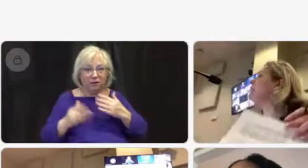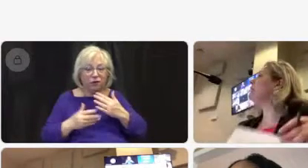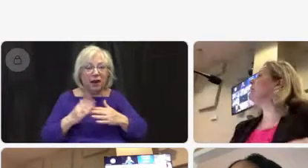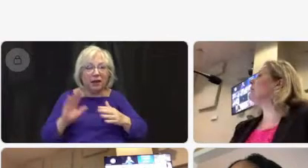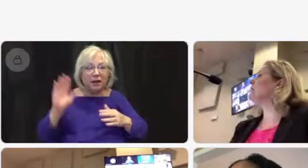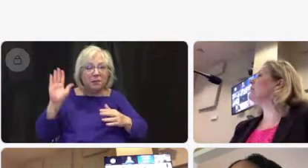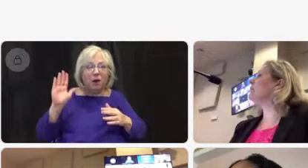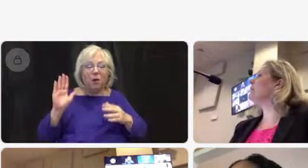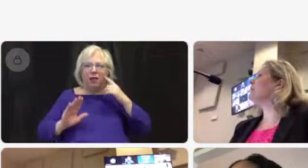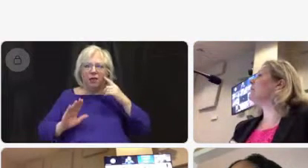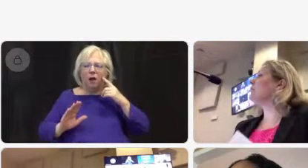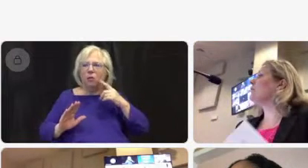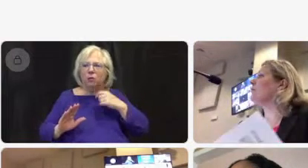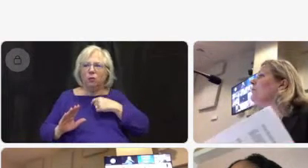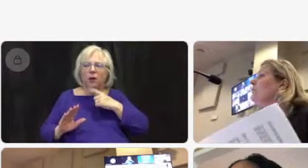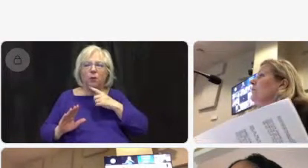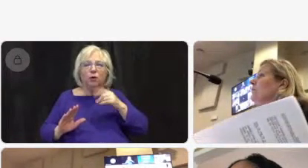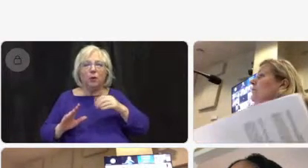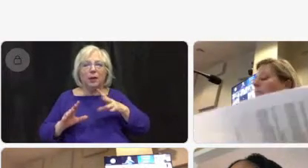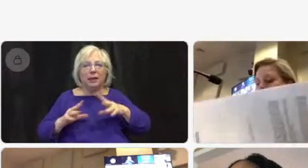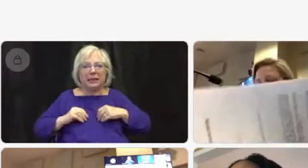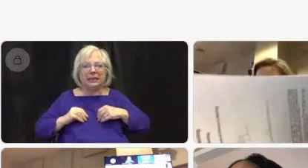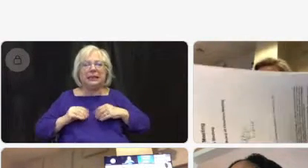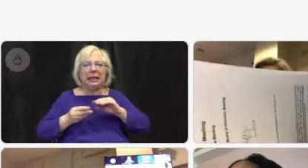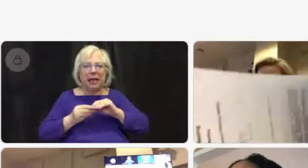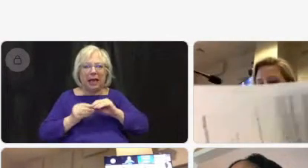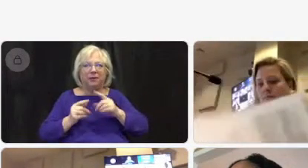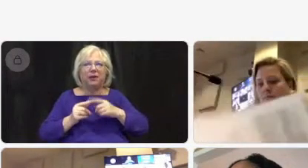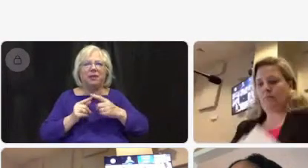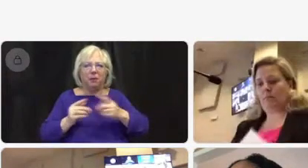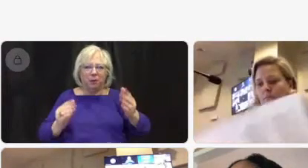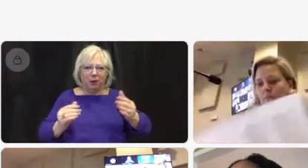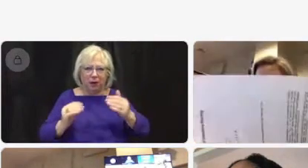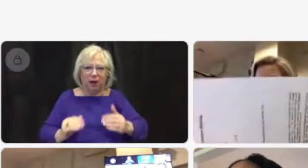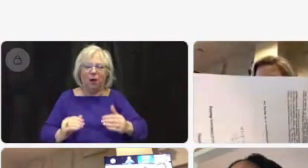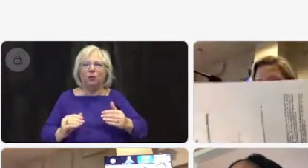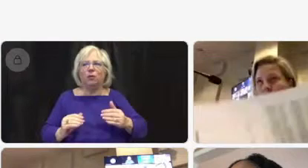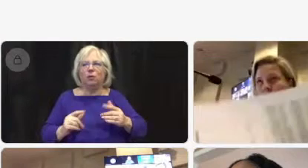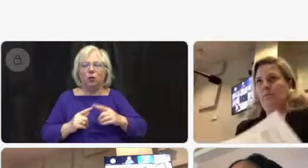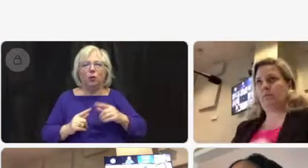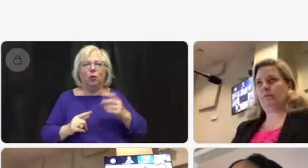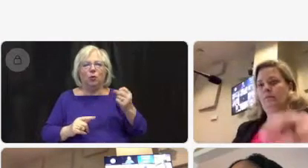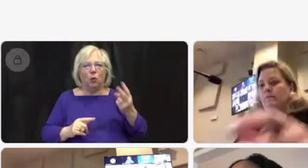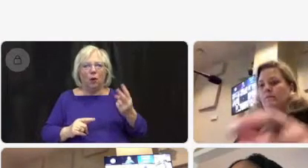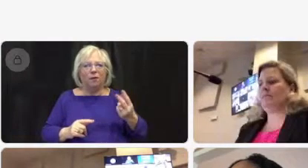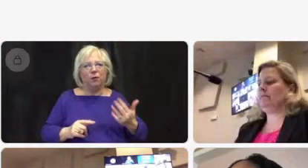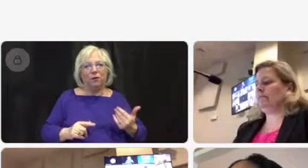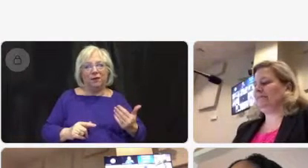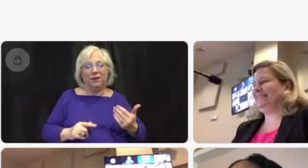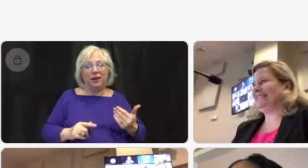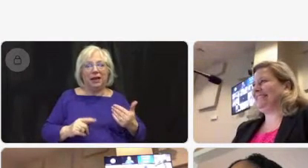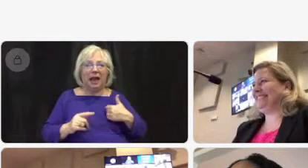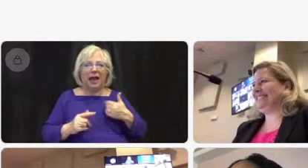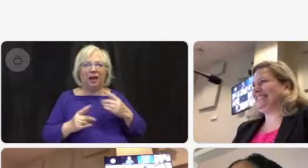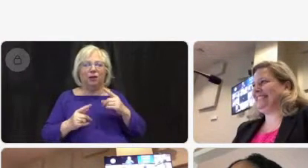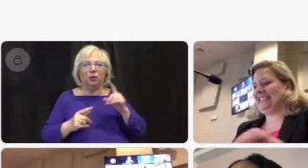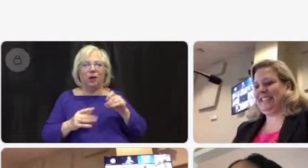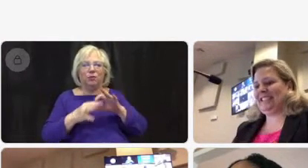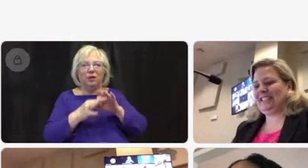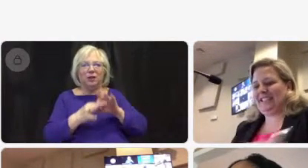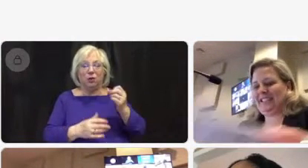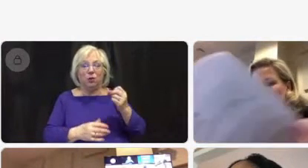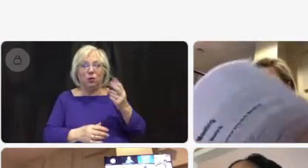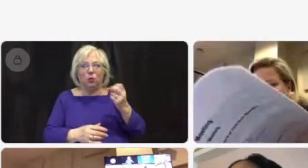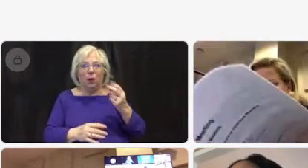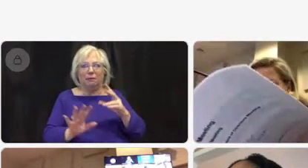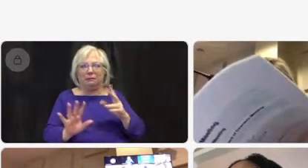I thought we were just doing the consent items, and then we were going to 12 through 15, and I had a question on 12. I don't